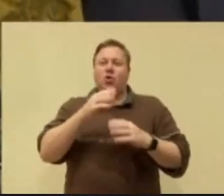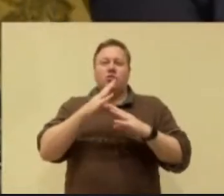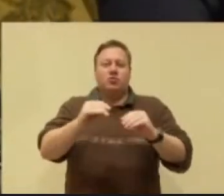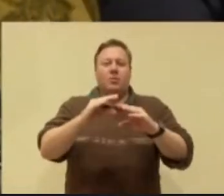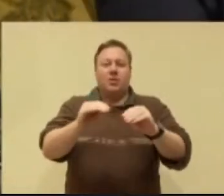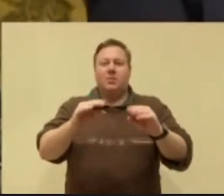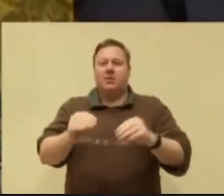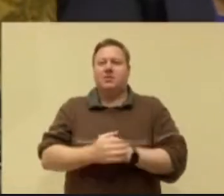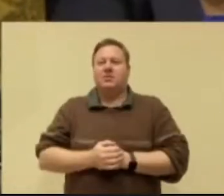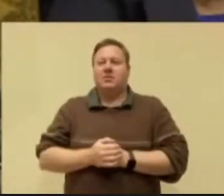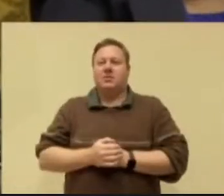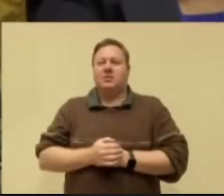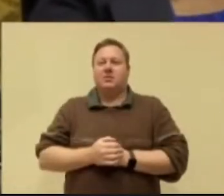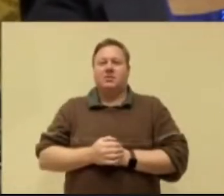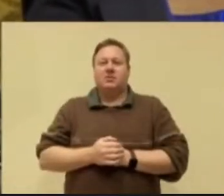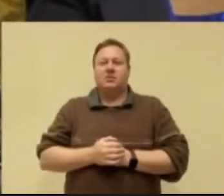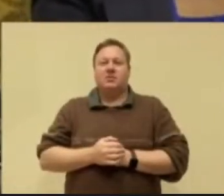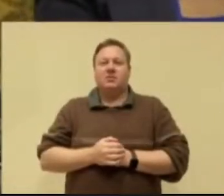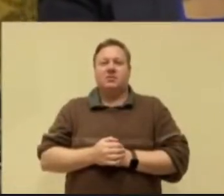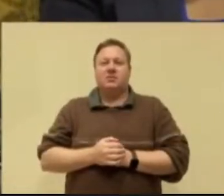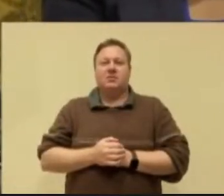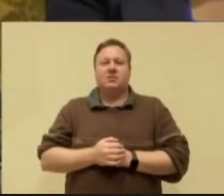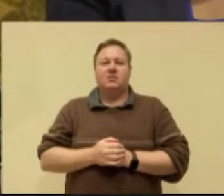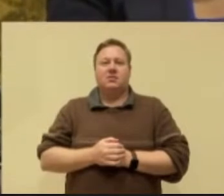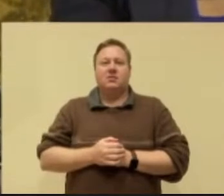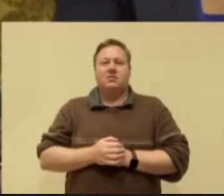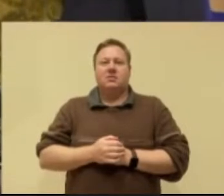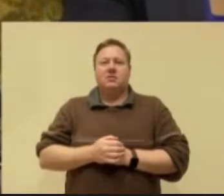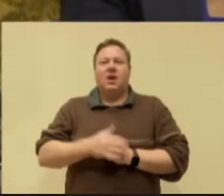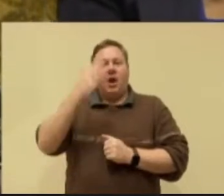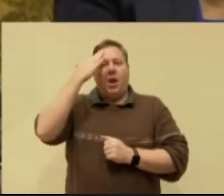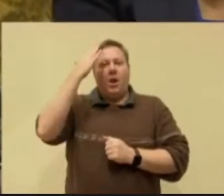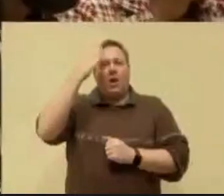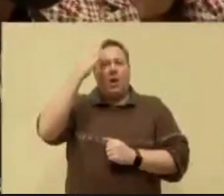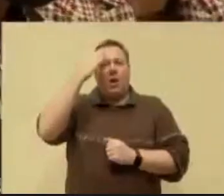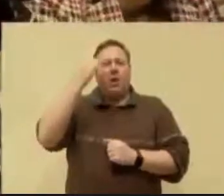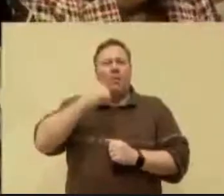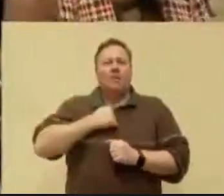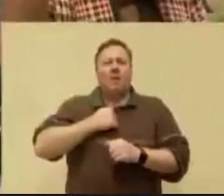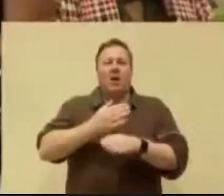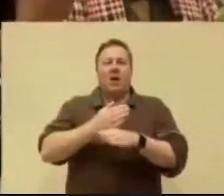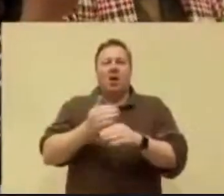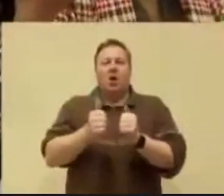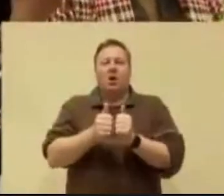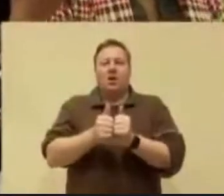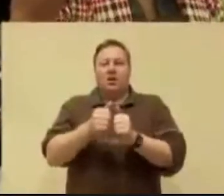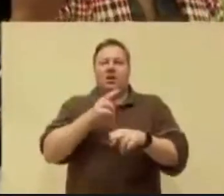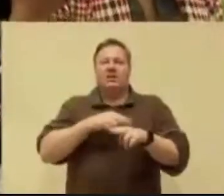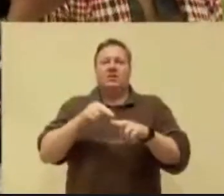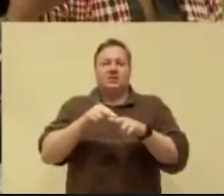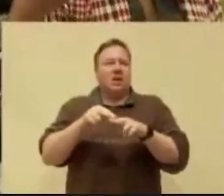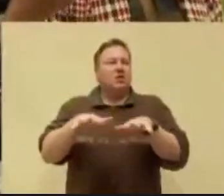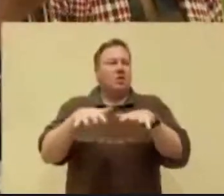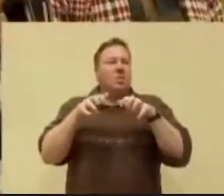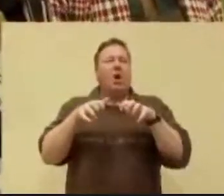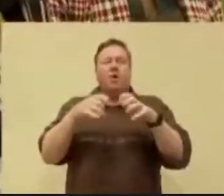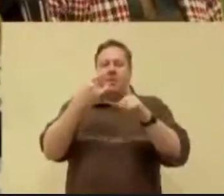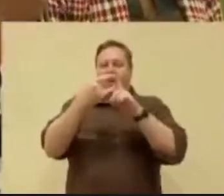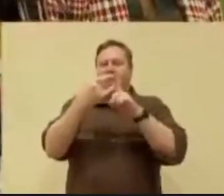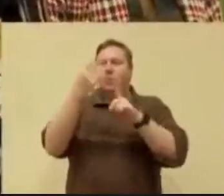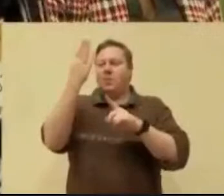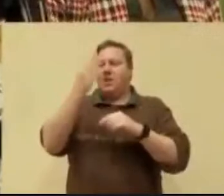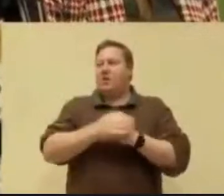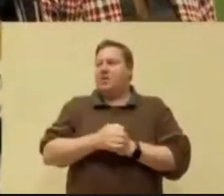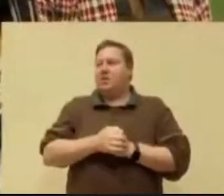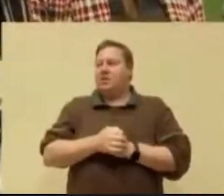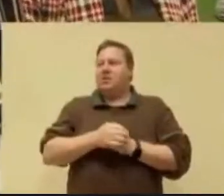my colleagues of national parliament on the platform say good morning to them and also welcome especially the ones